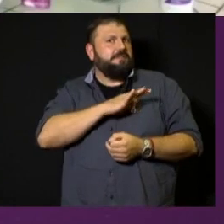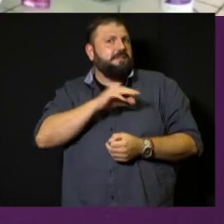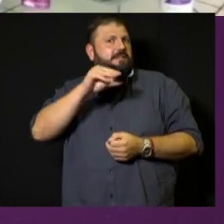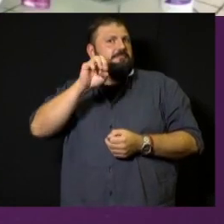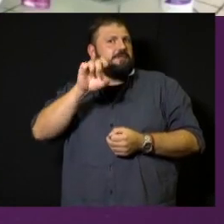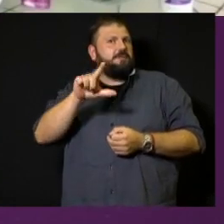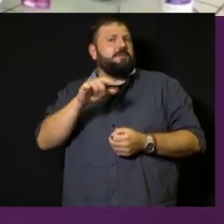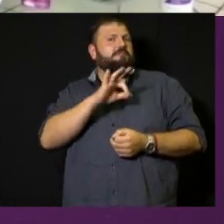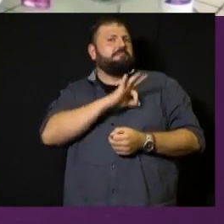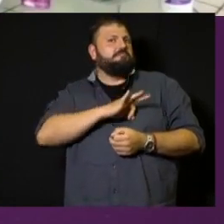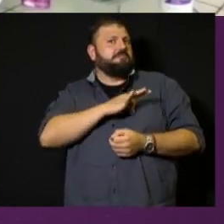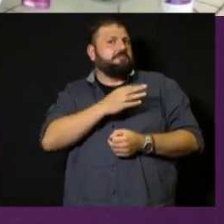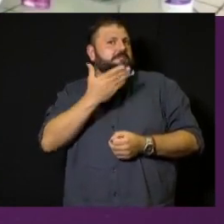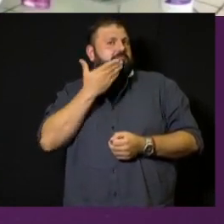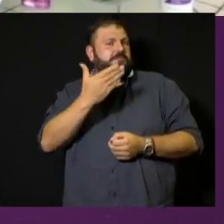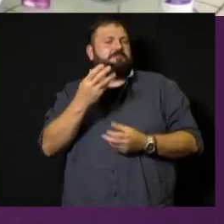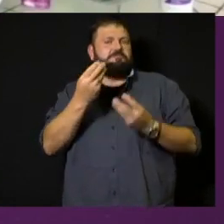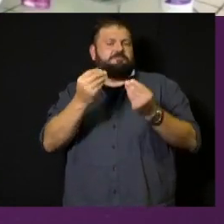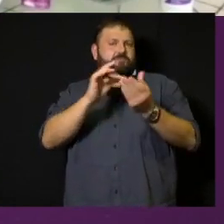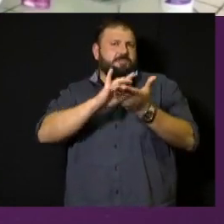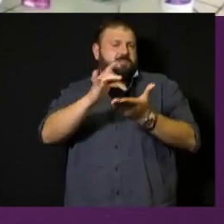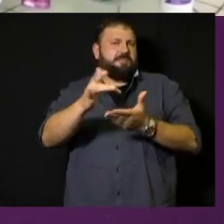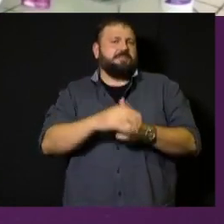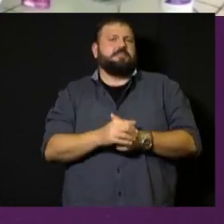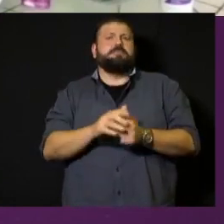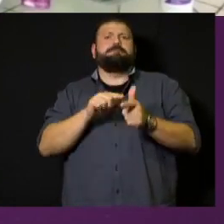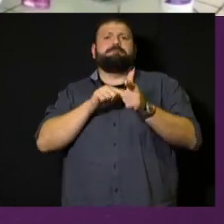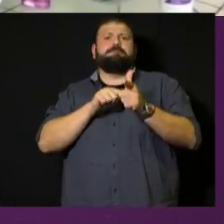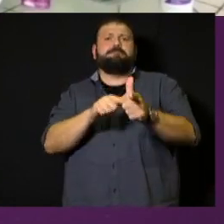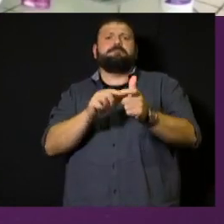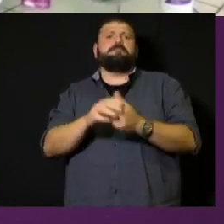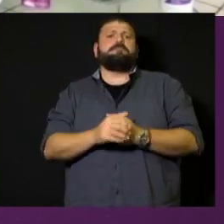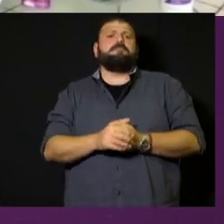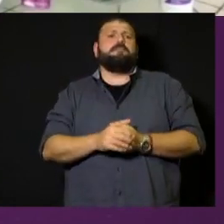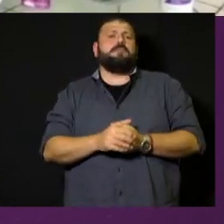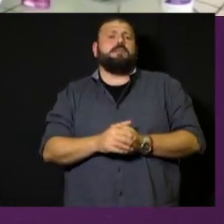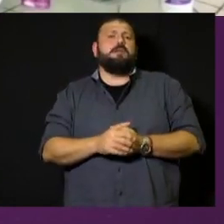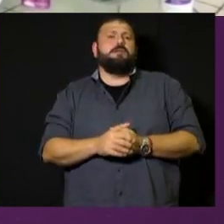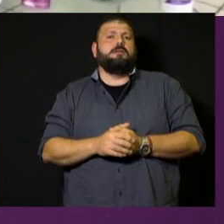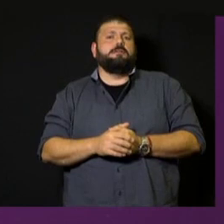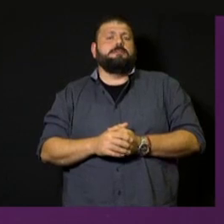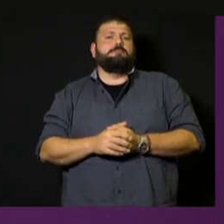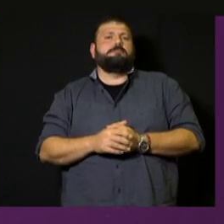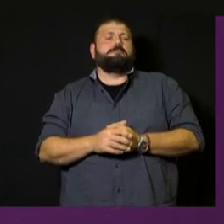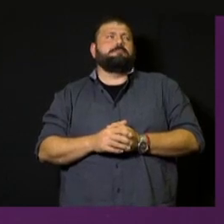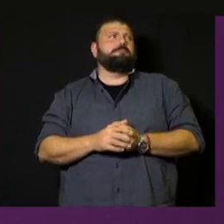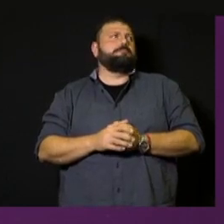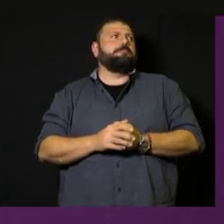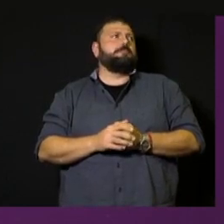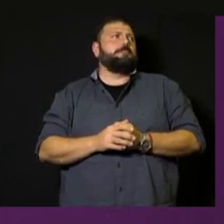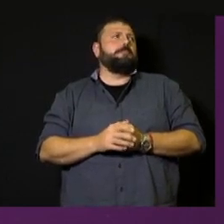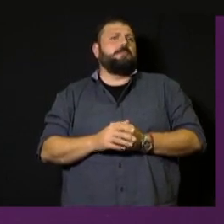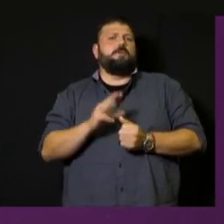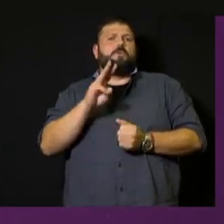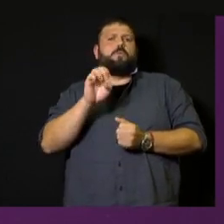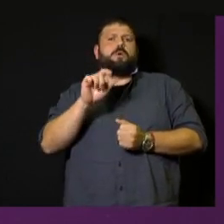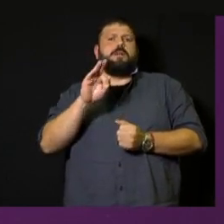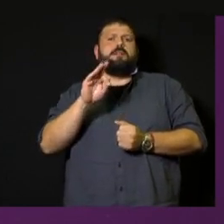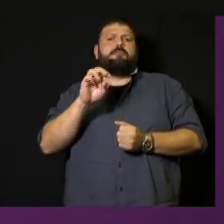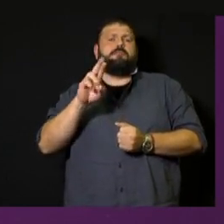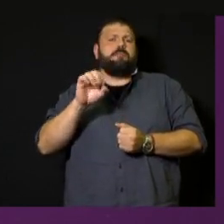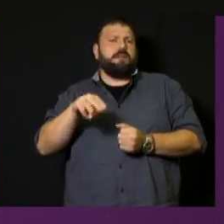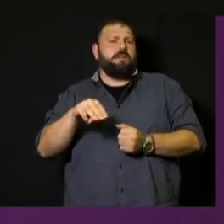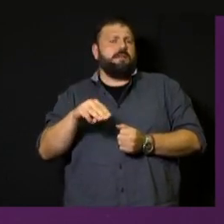this. Congratulations, Manuel. Thank you very much, Diego. We continue. We go with Welfrem,